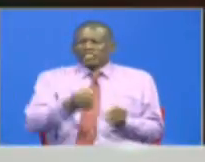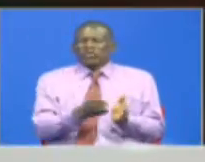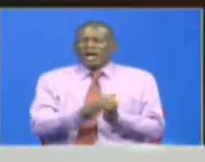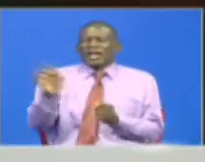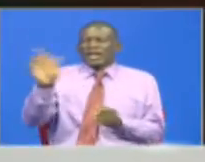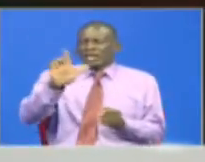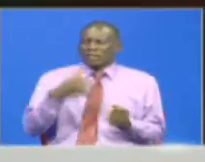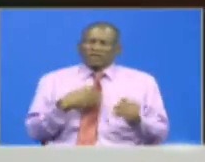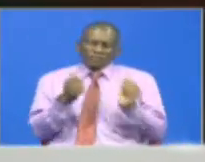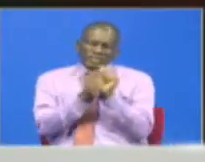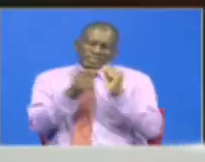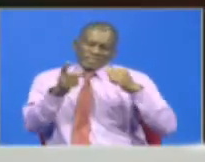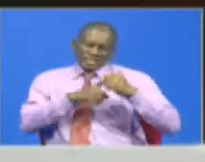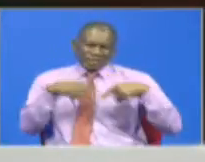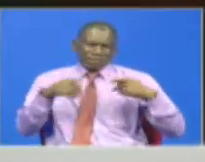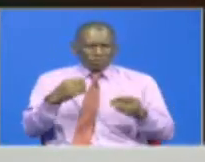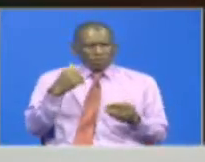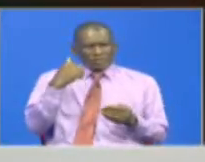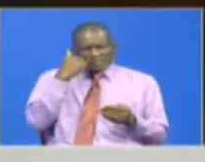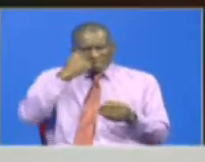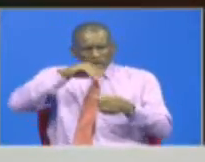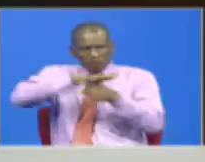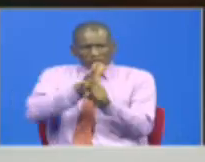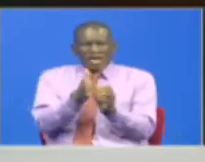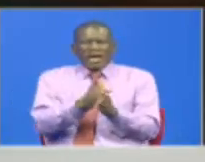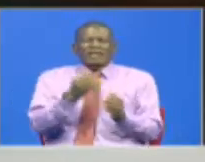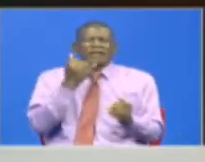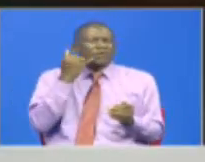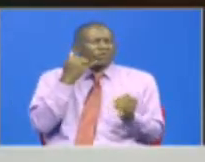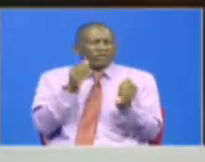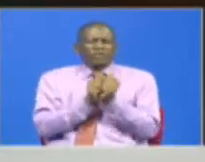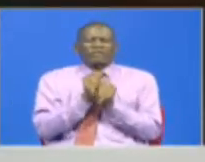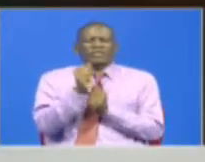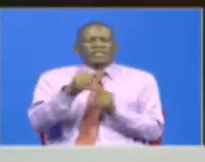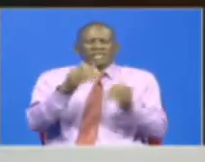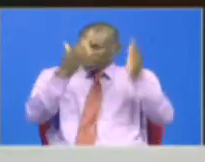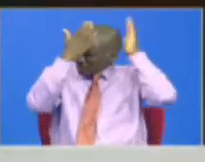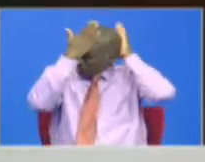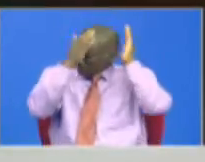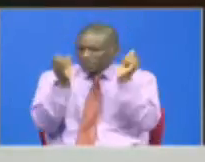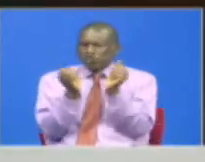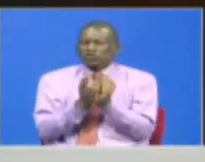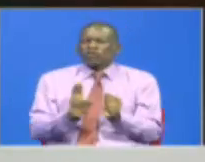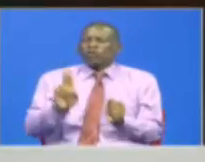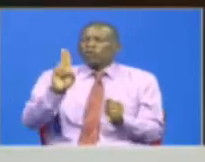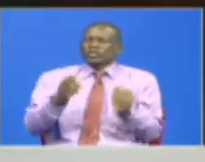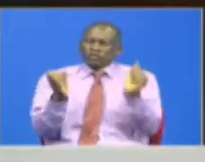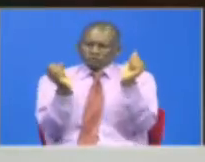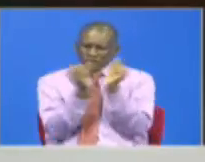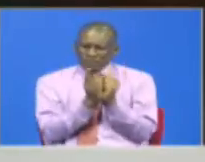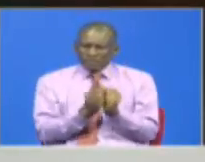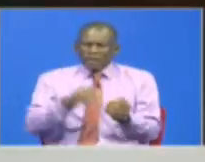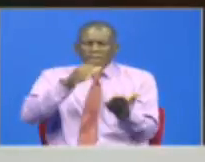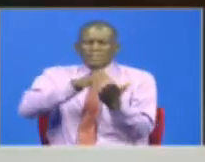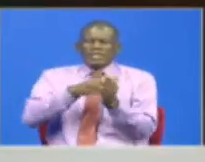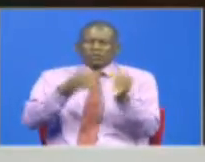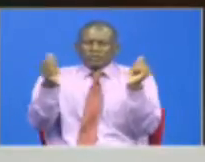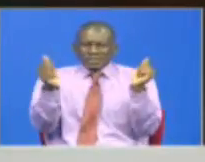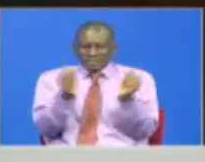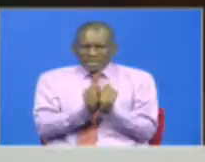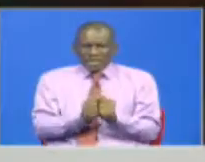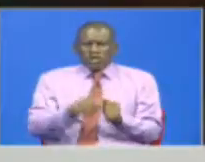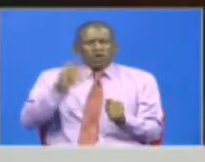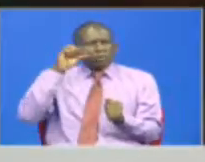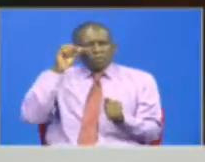have 16 cases, while Nakuru has 15, Kakamega 12, Uasin Gishu 11, Machakos 10, and